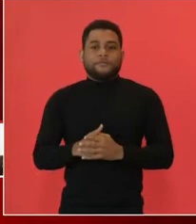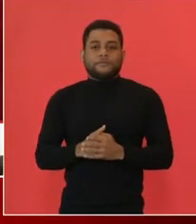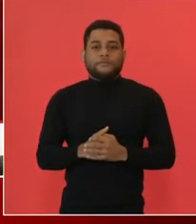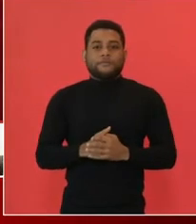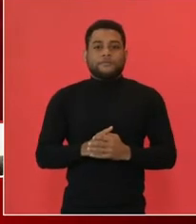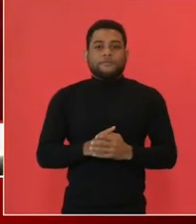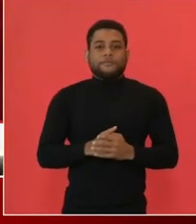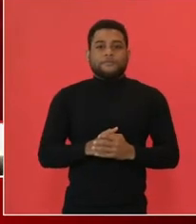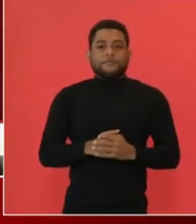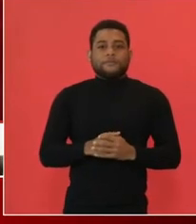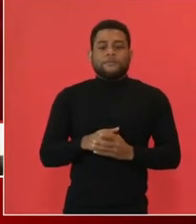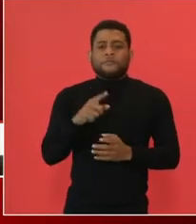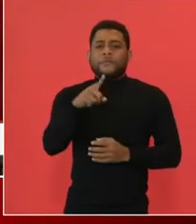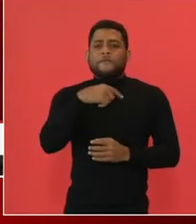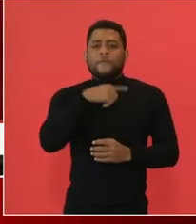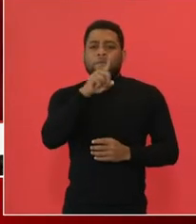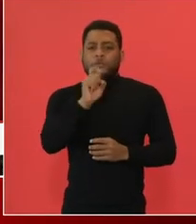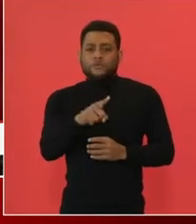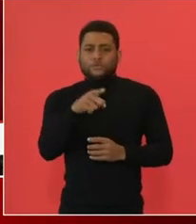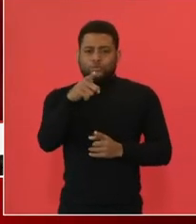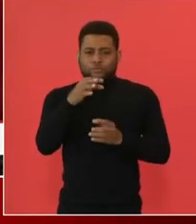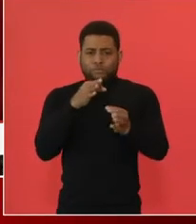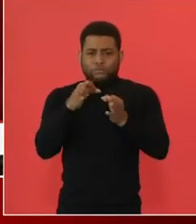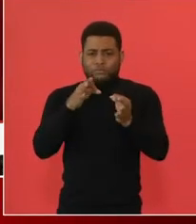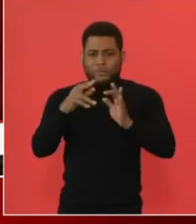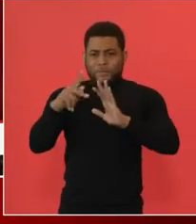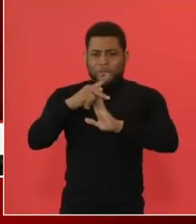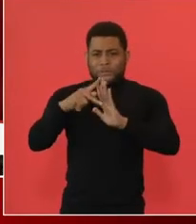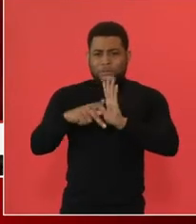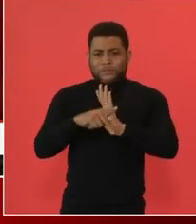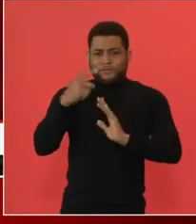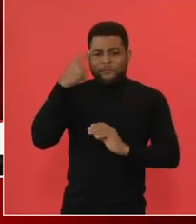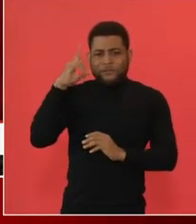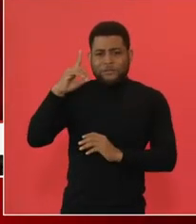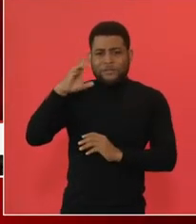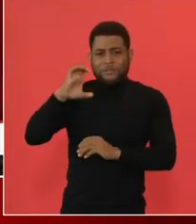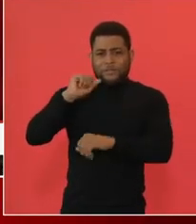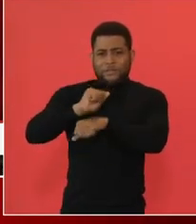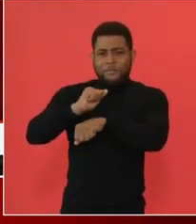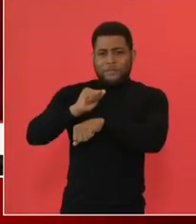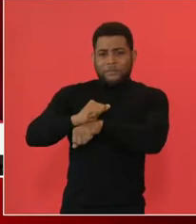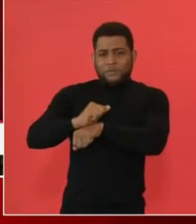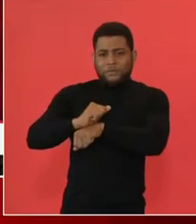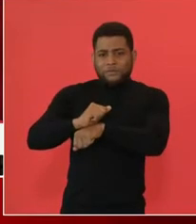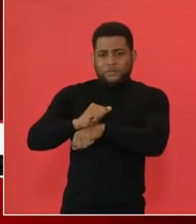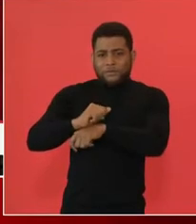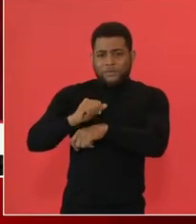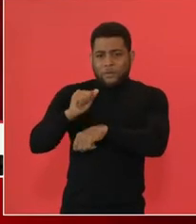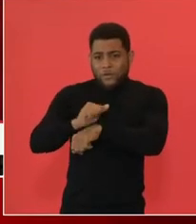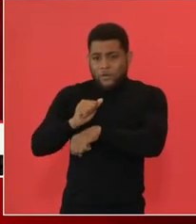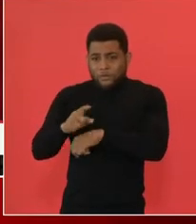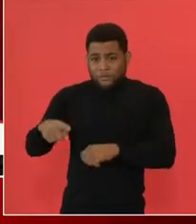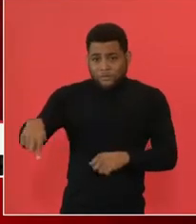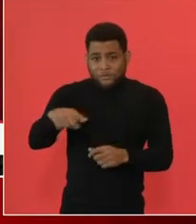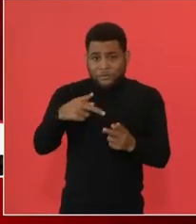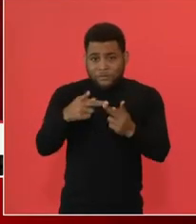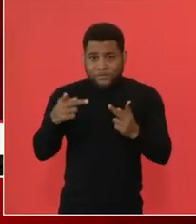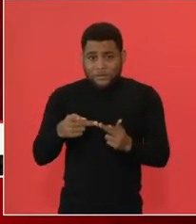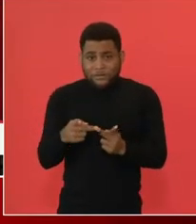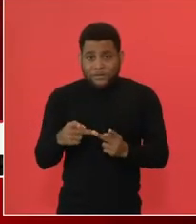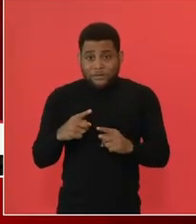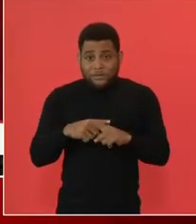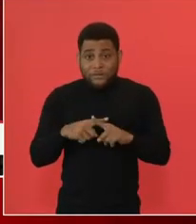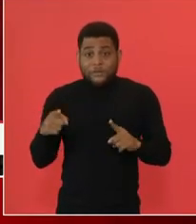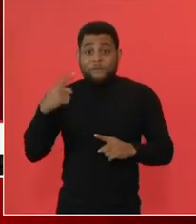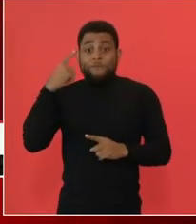government employees when they're interacting in these workplaces. What about the public? What can they expect? What will be the requirement for the public if